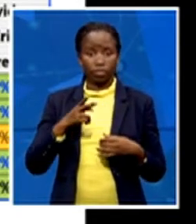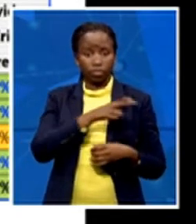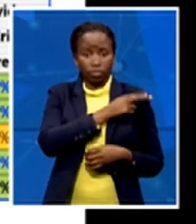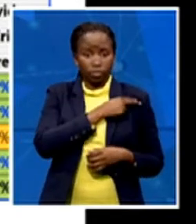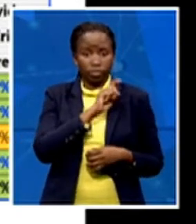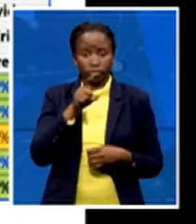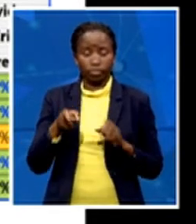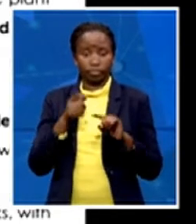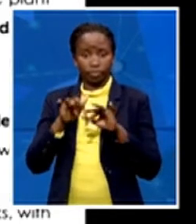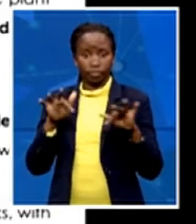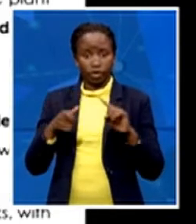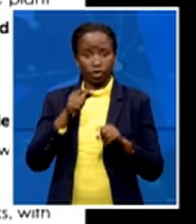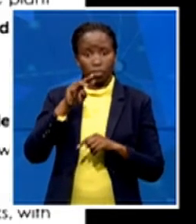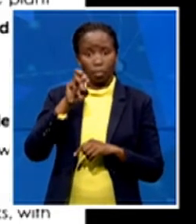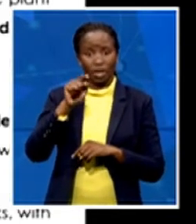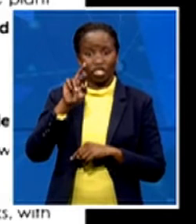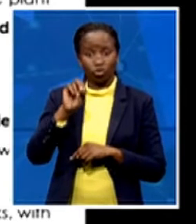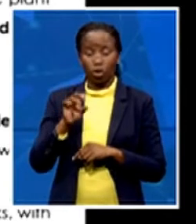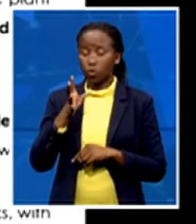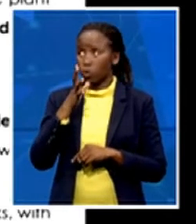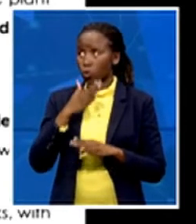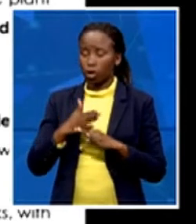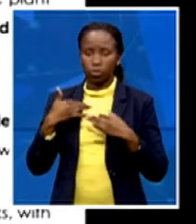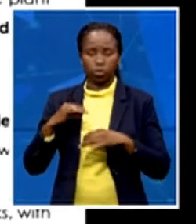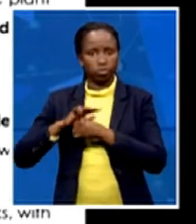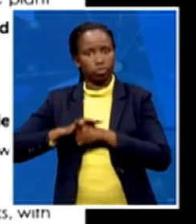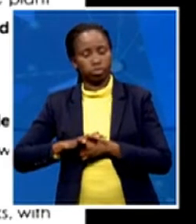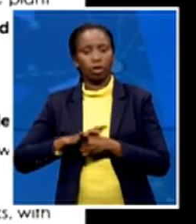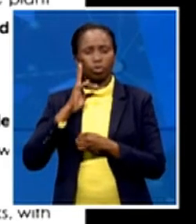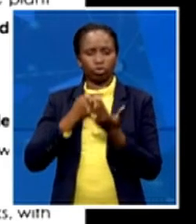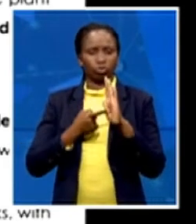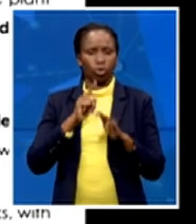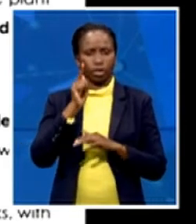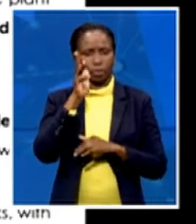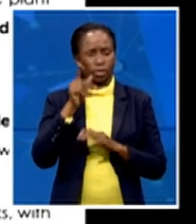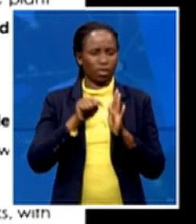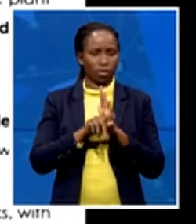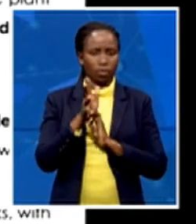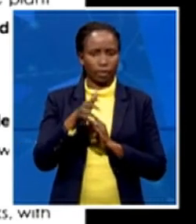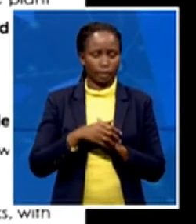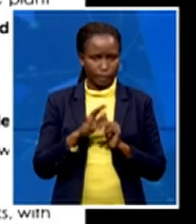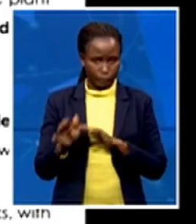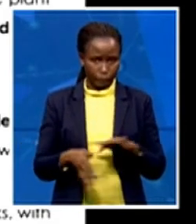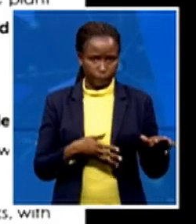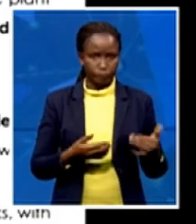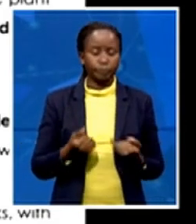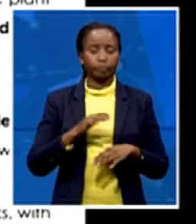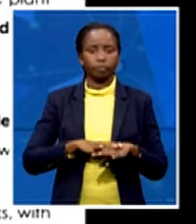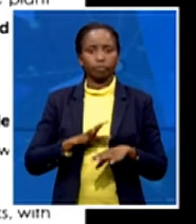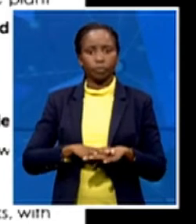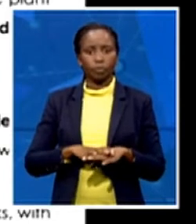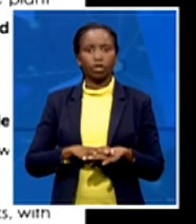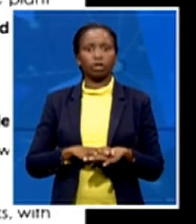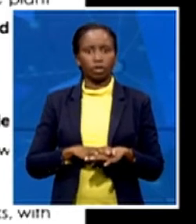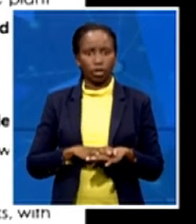is still so. The oxygen use is something that we learned a lot about in the second wave. Our combined use is now 28 tons per